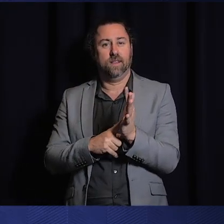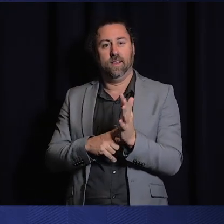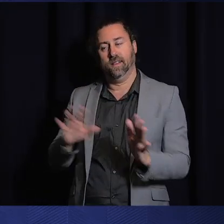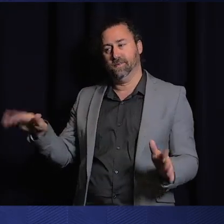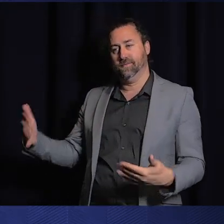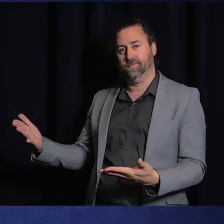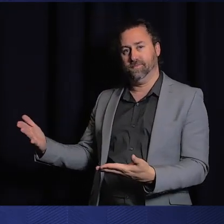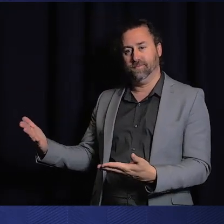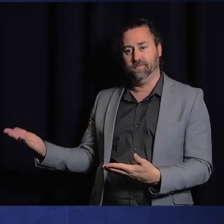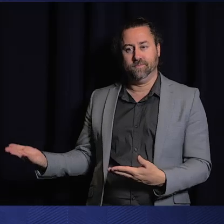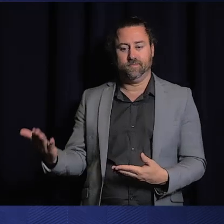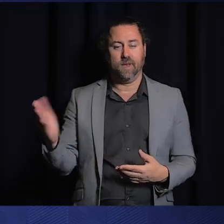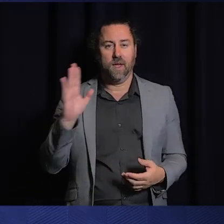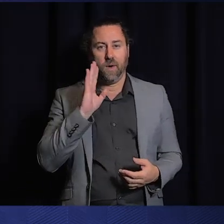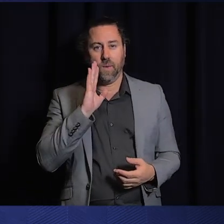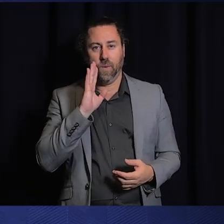yours.